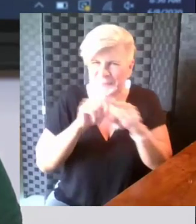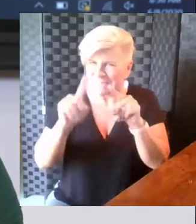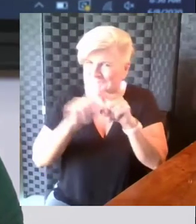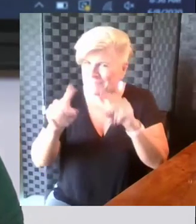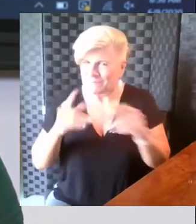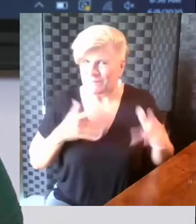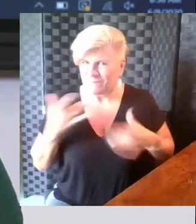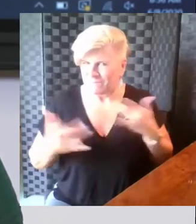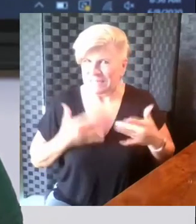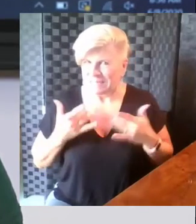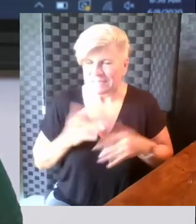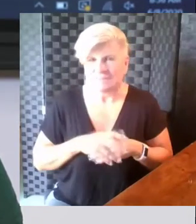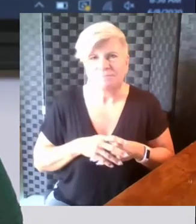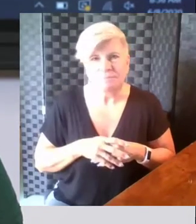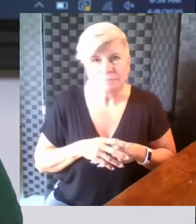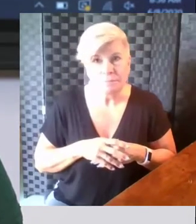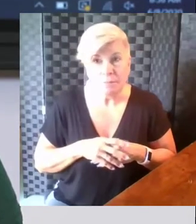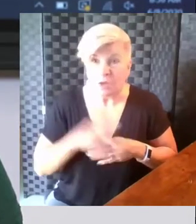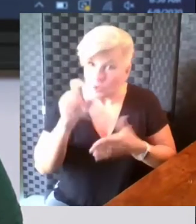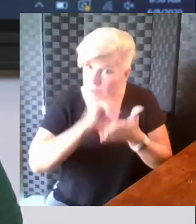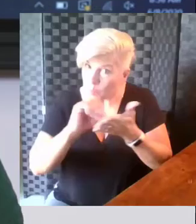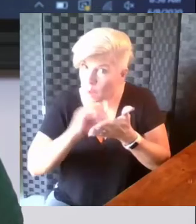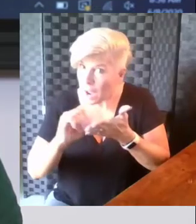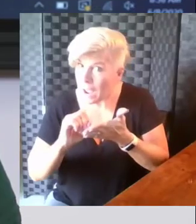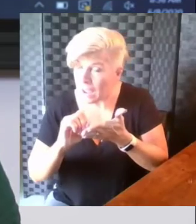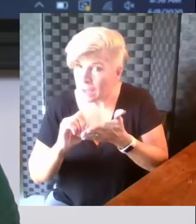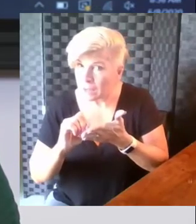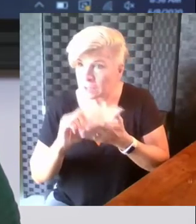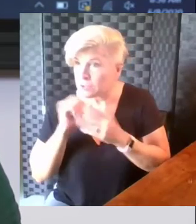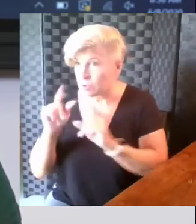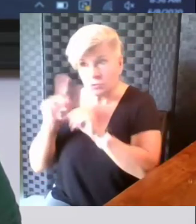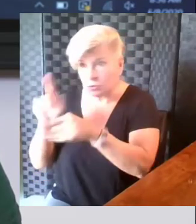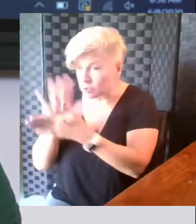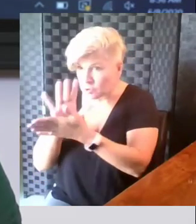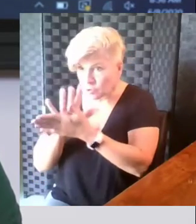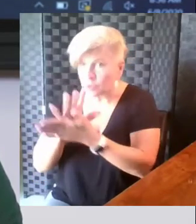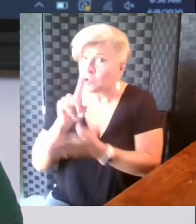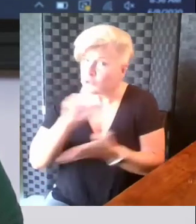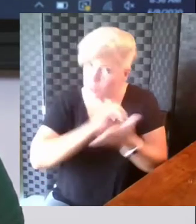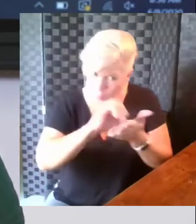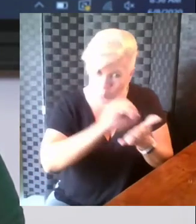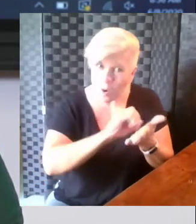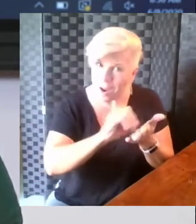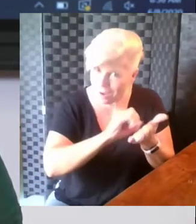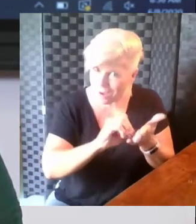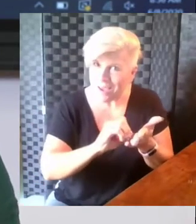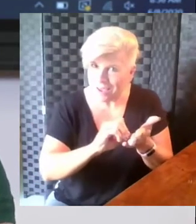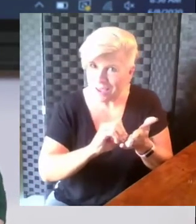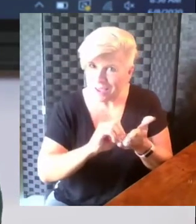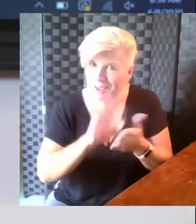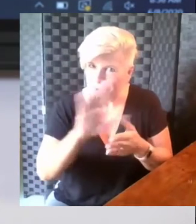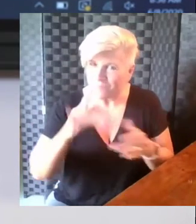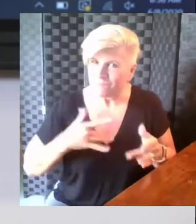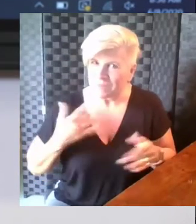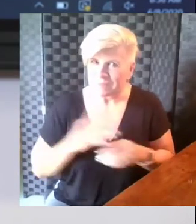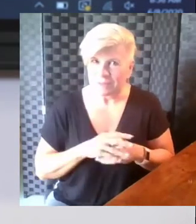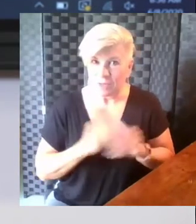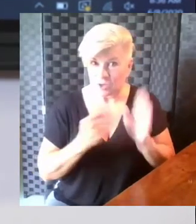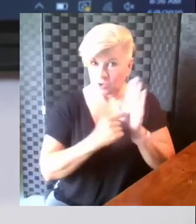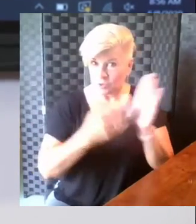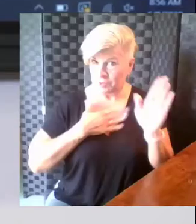have. If you need a good place to write about those right now while we're not at school, your journal is a great place. And let me show you my